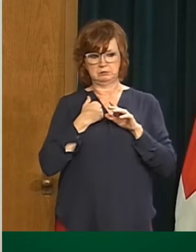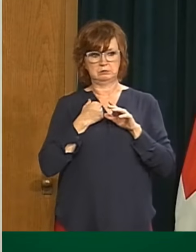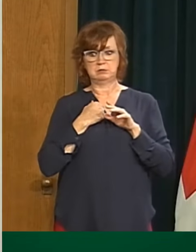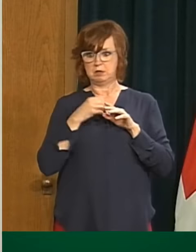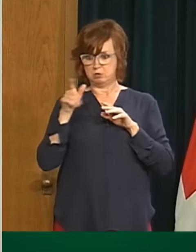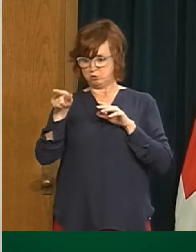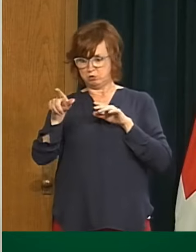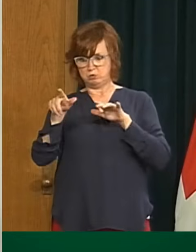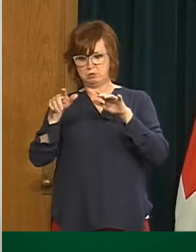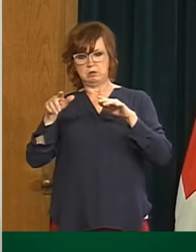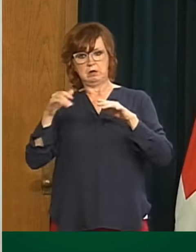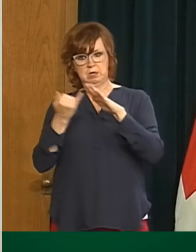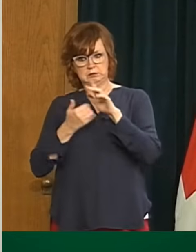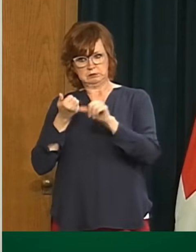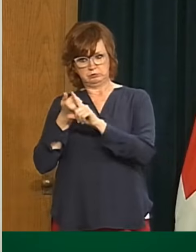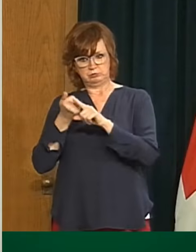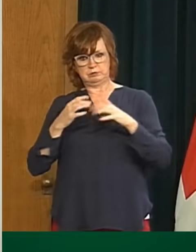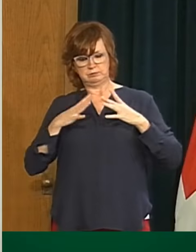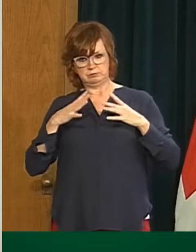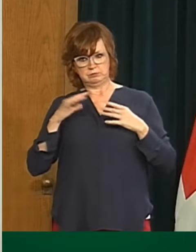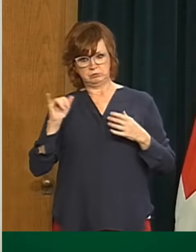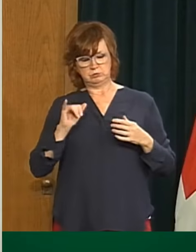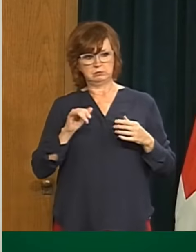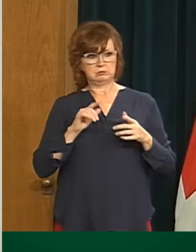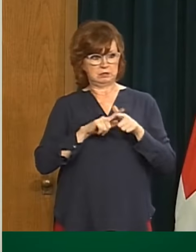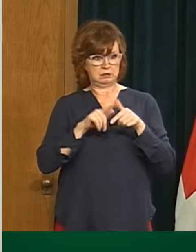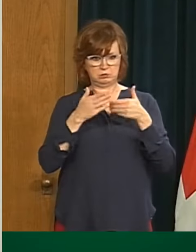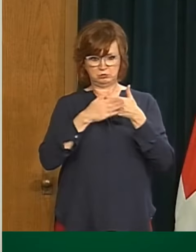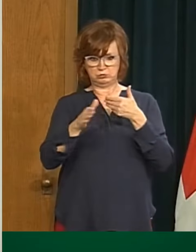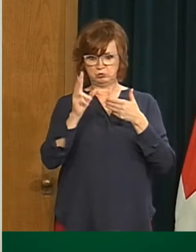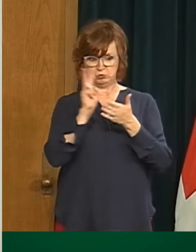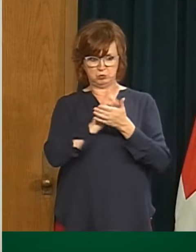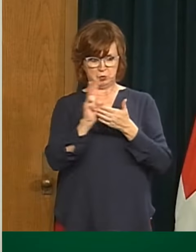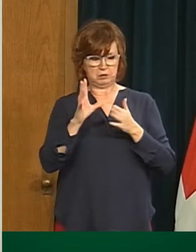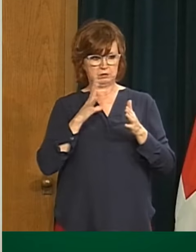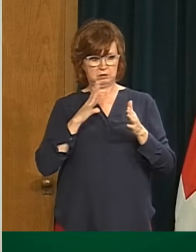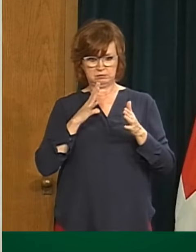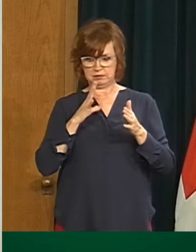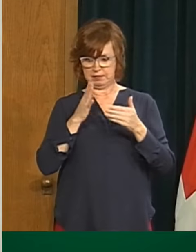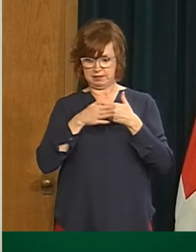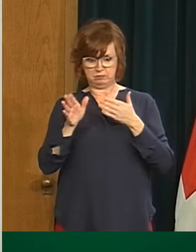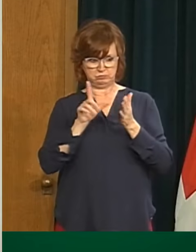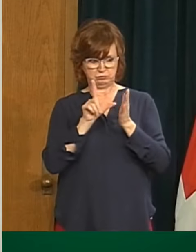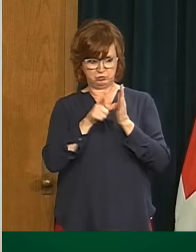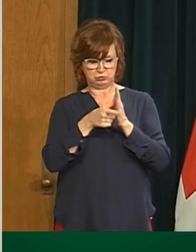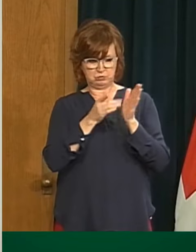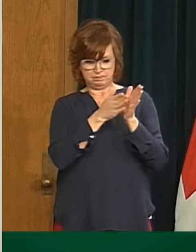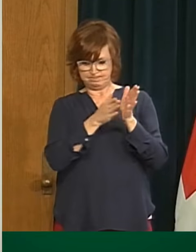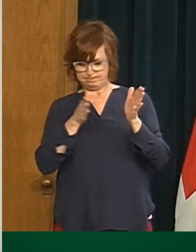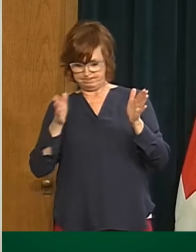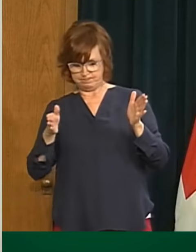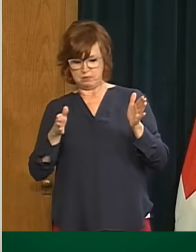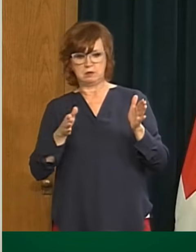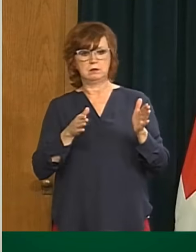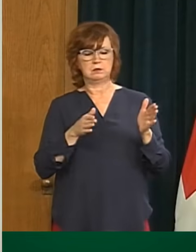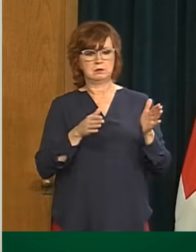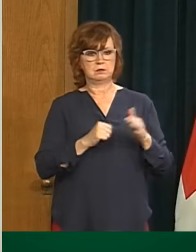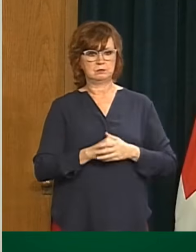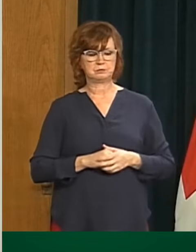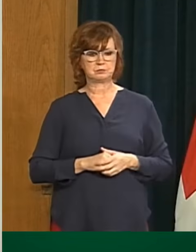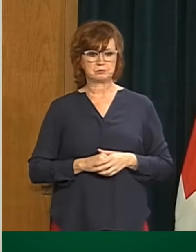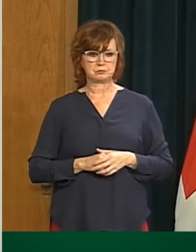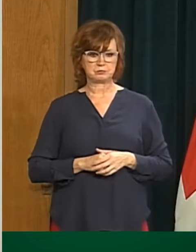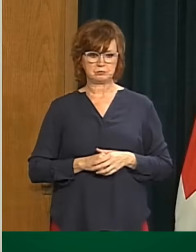clear. So testing and then contact tracing. We've said in the past, the Premier said that you should be able to